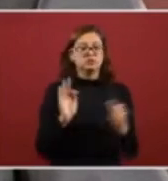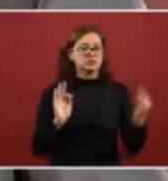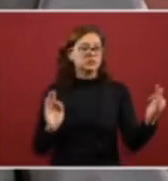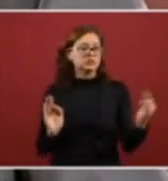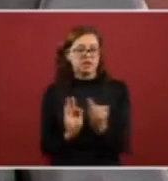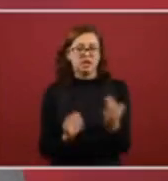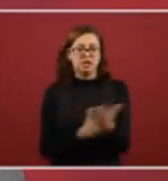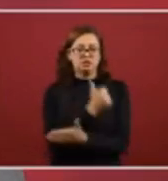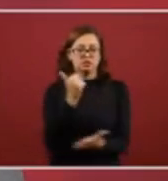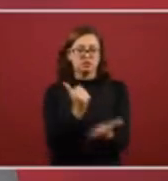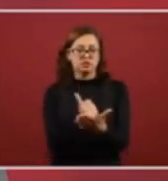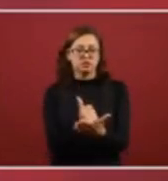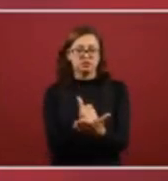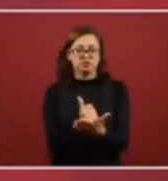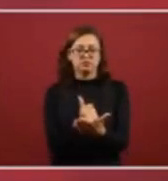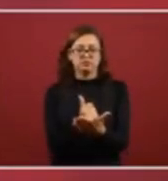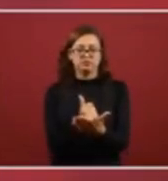which is near the city,